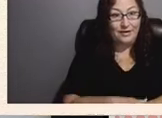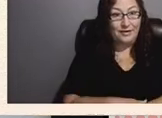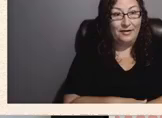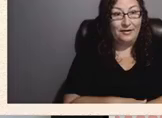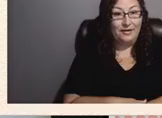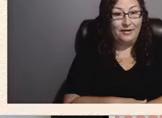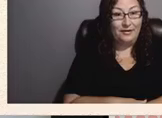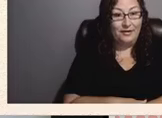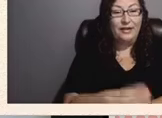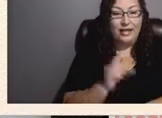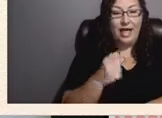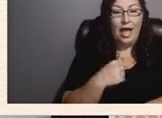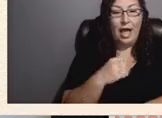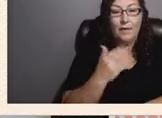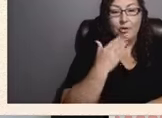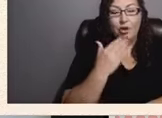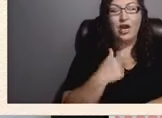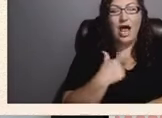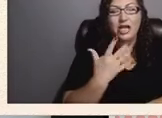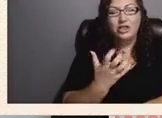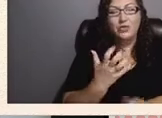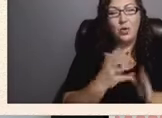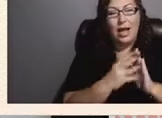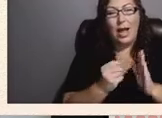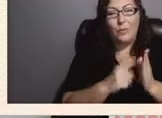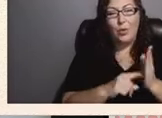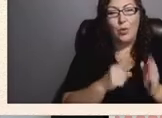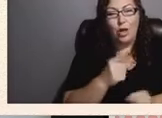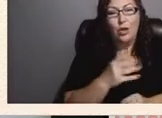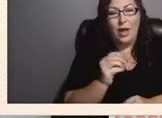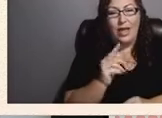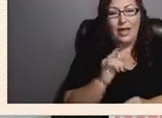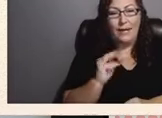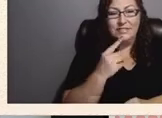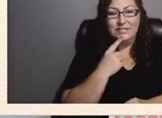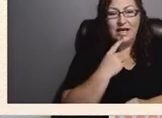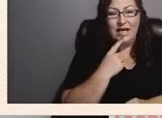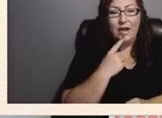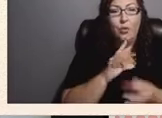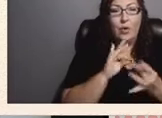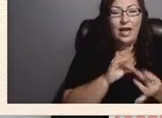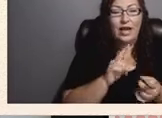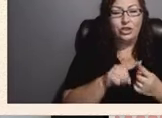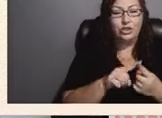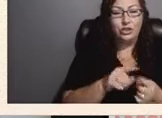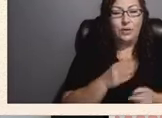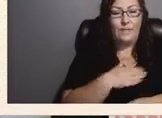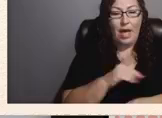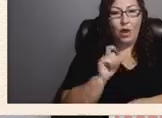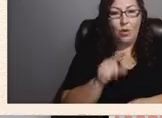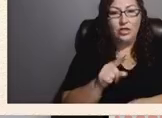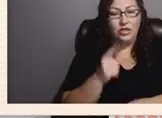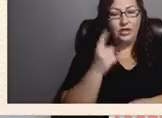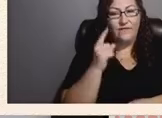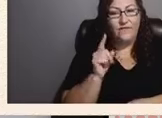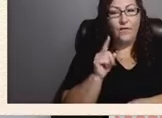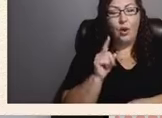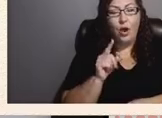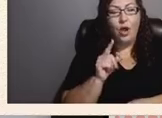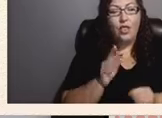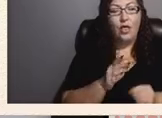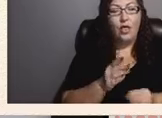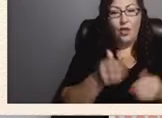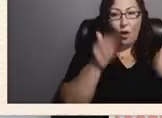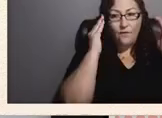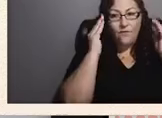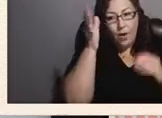Yeah, I'm good. I would just like to echo what you and Tim said related to my question for the overwhelmed parents